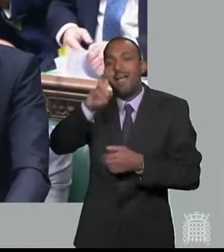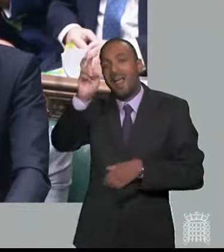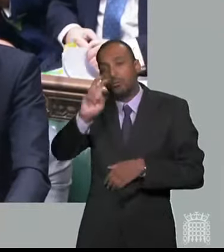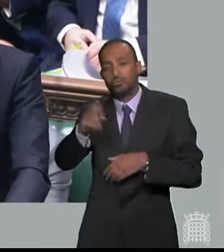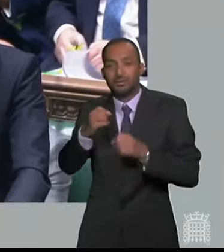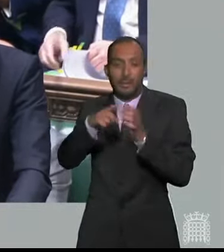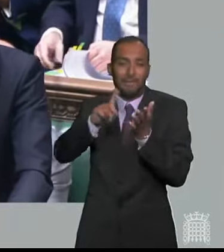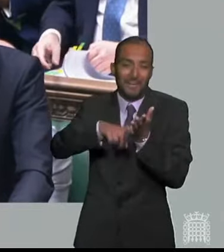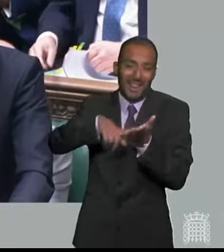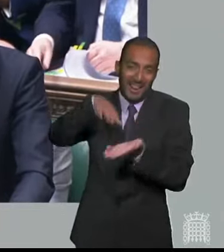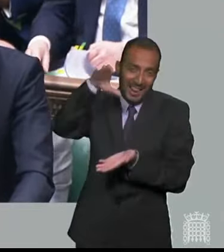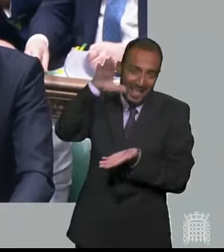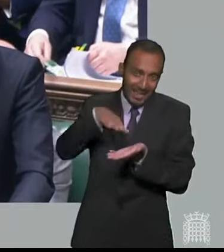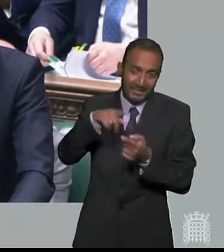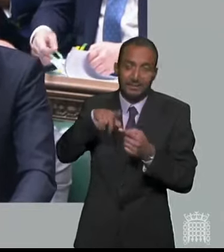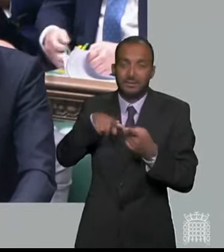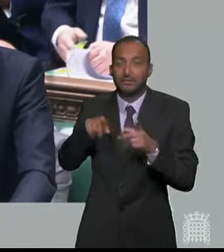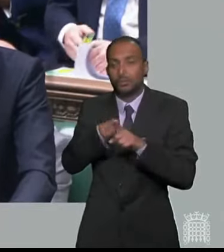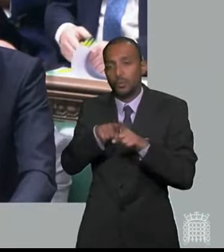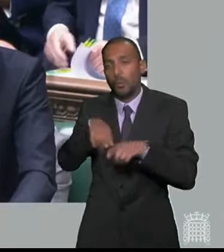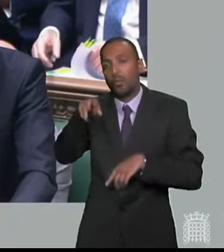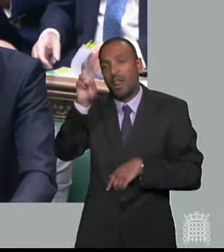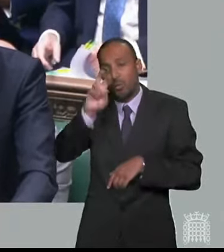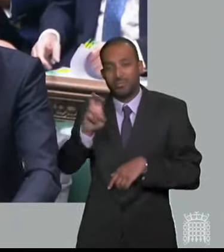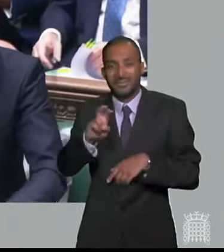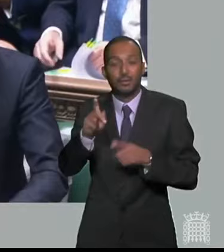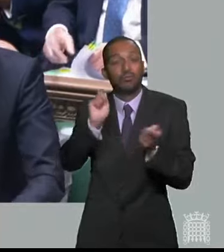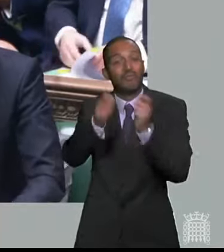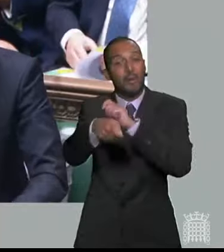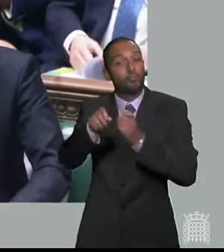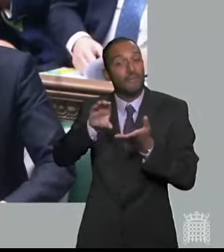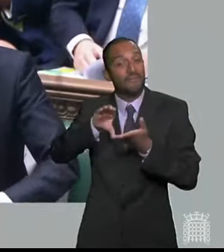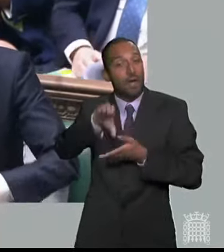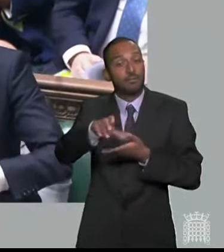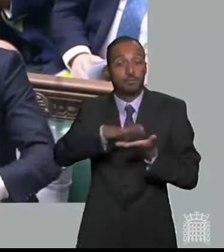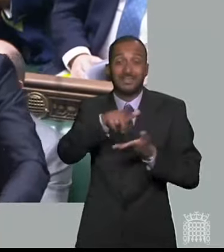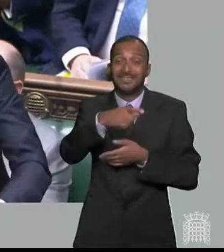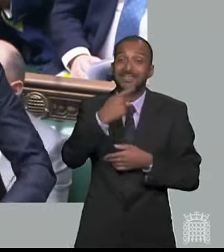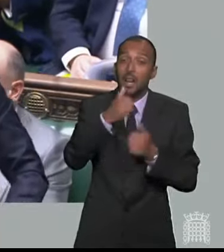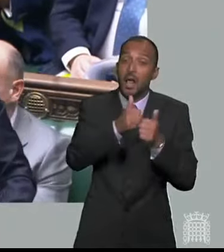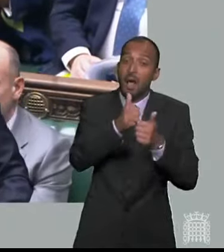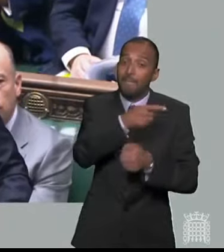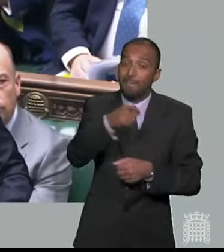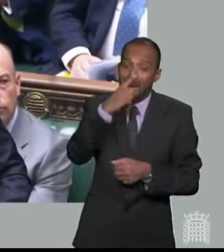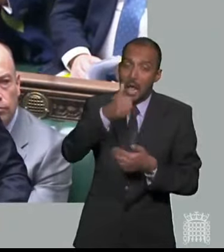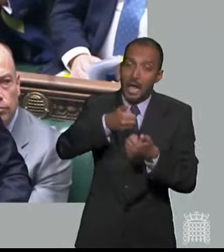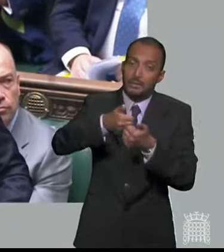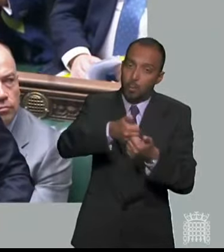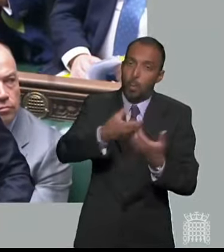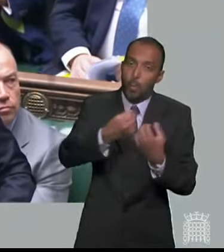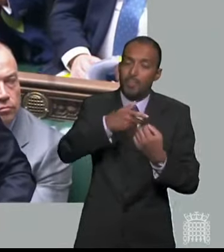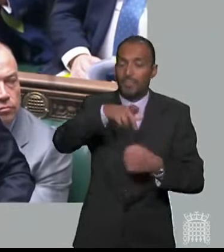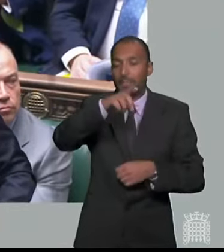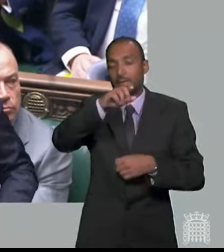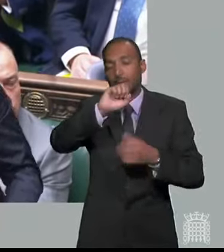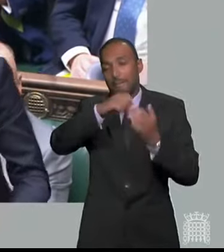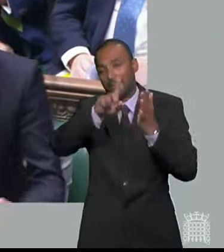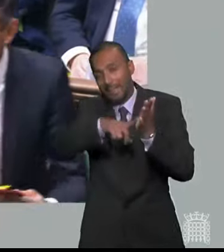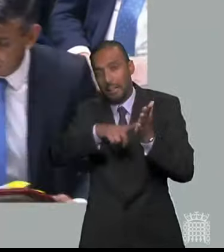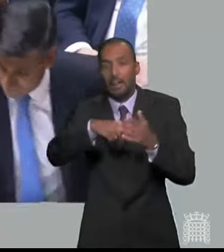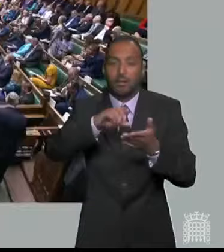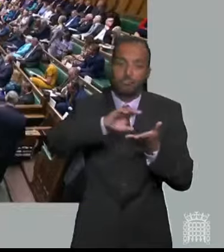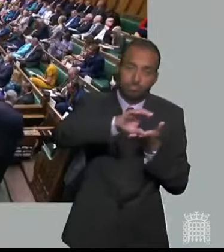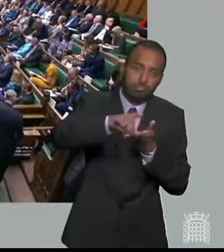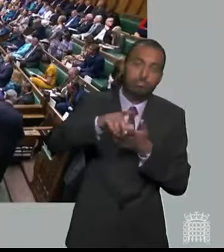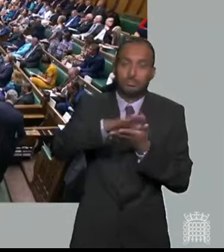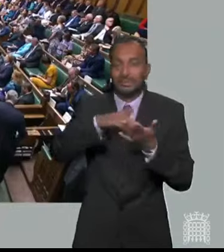the Industrial Energy Transformation Fund, which supports steel companies with their energy bills and the transition through capital to a greener future.